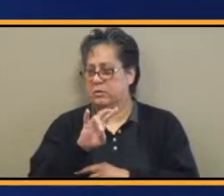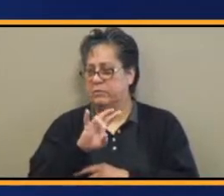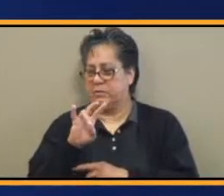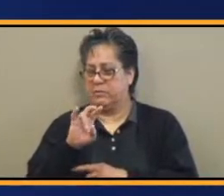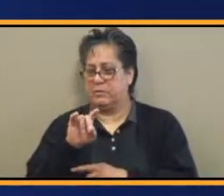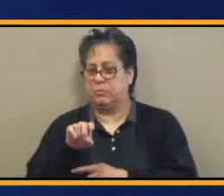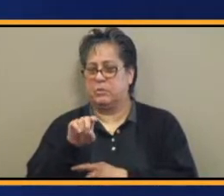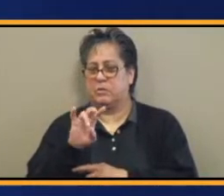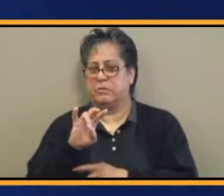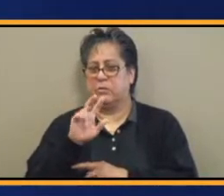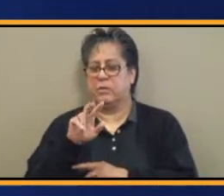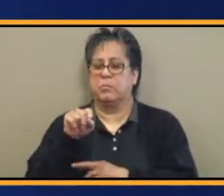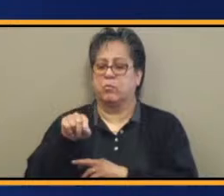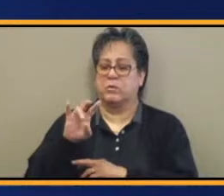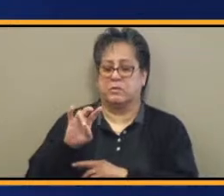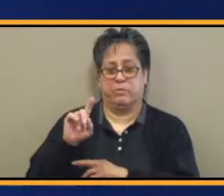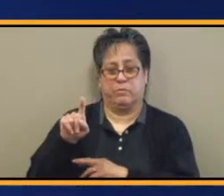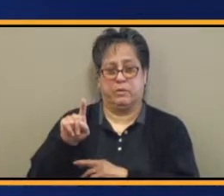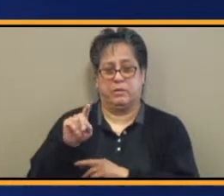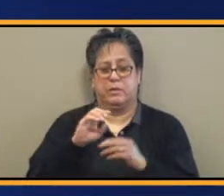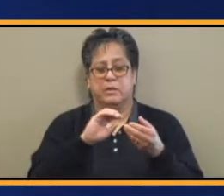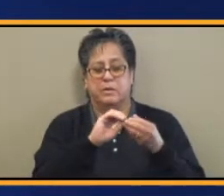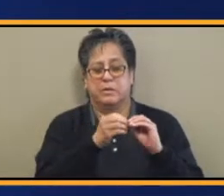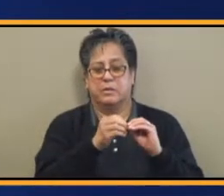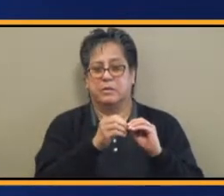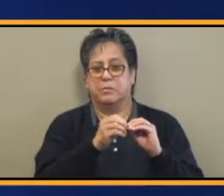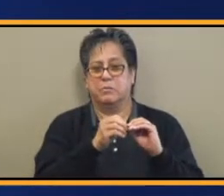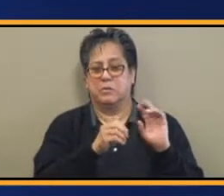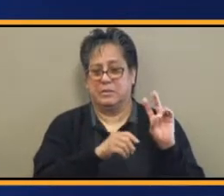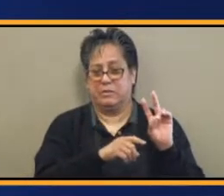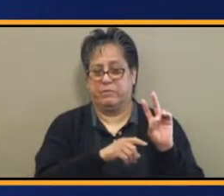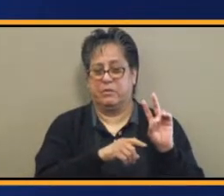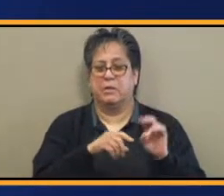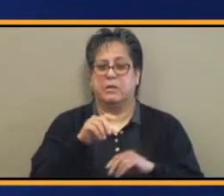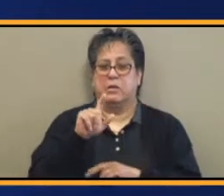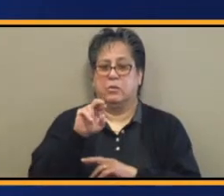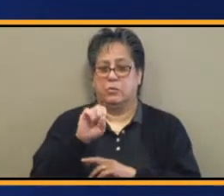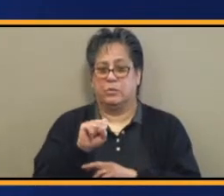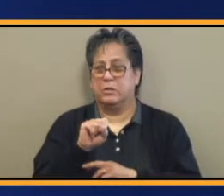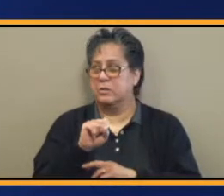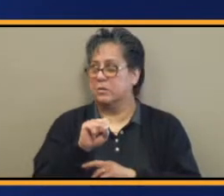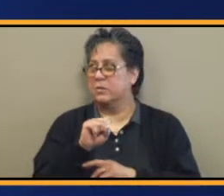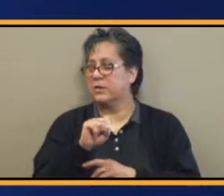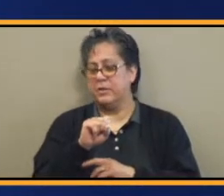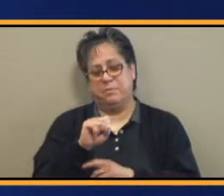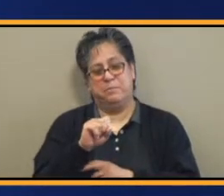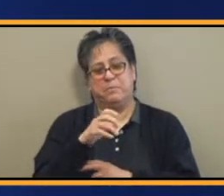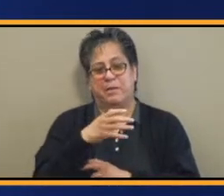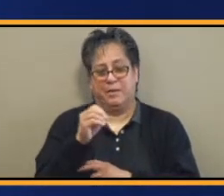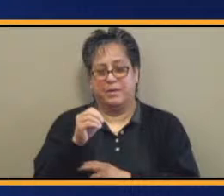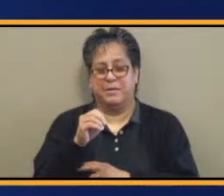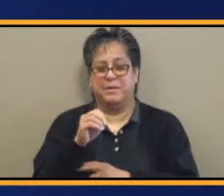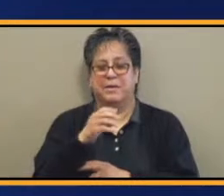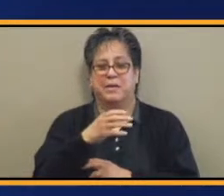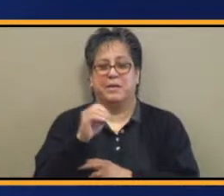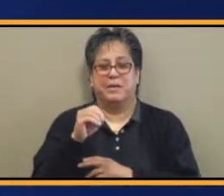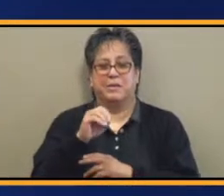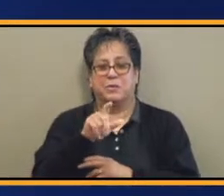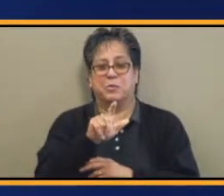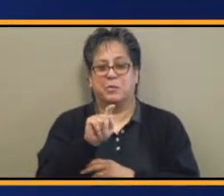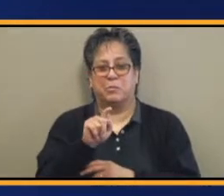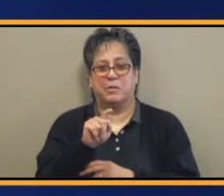22-1005-11773 under 551.071. Executive session item 7, Luis R. Varela versus City of El Paso, cause number